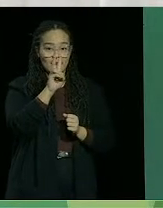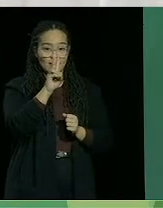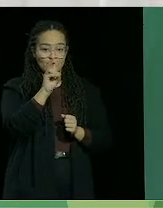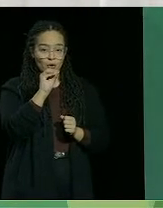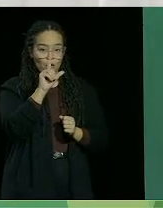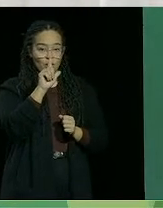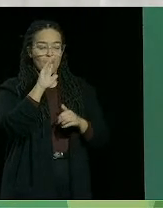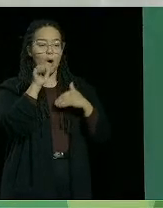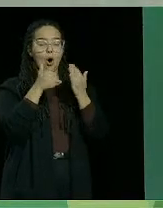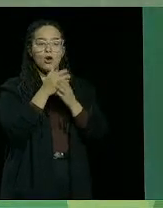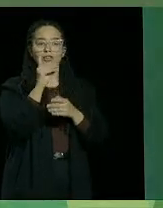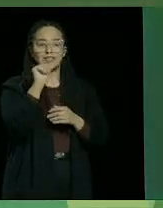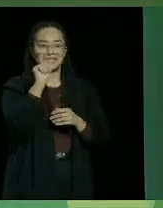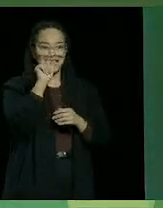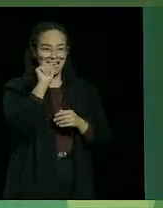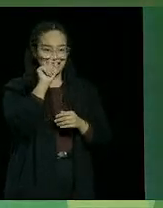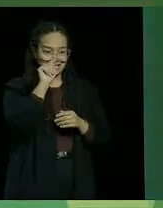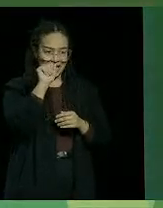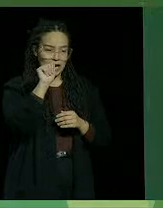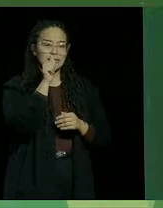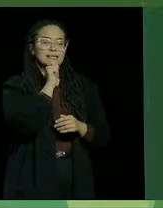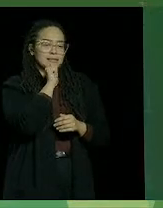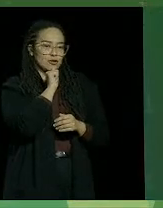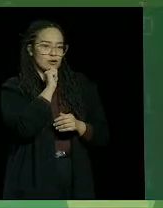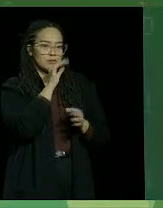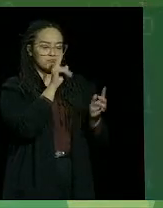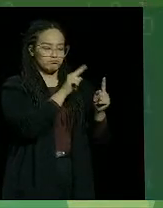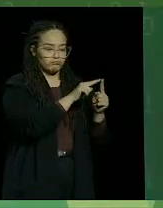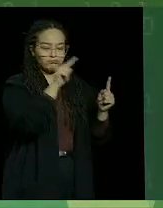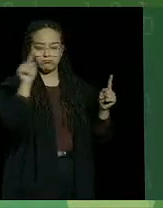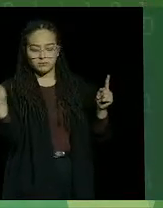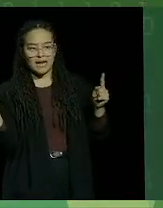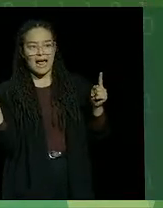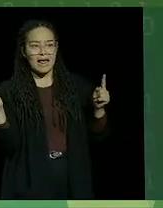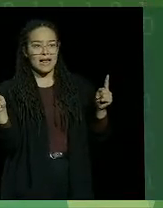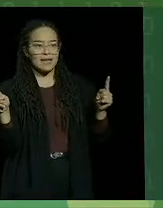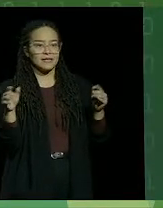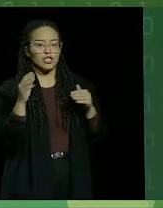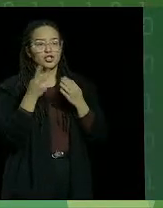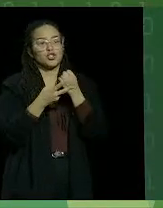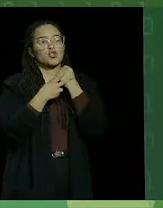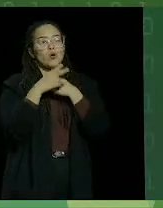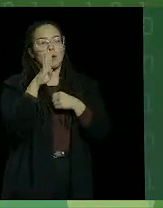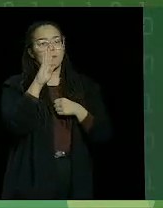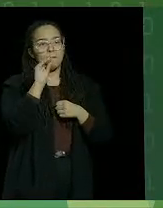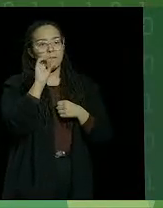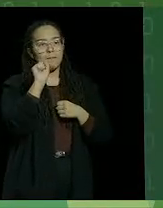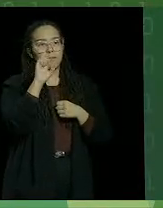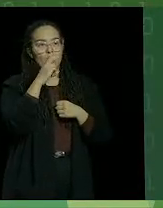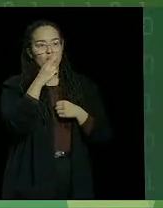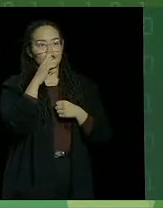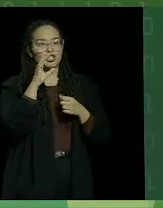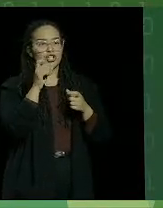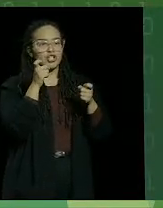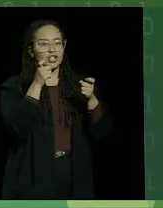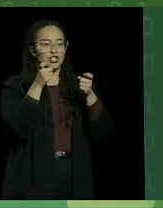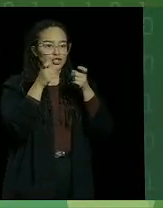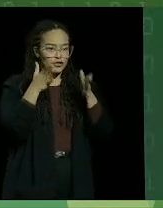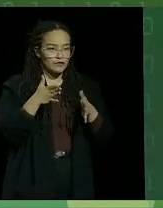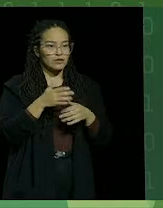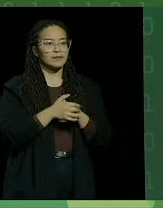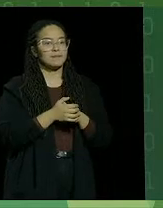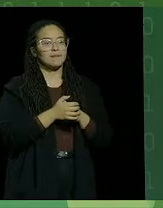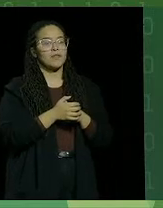data transmitted is encrypted, of course, end-to-end, and stored on Bosch-administered servers, while all data